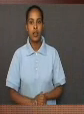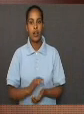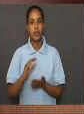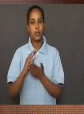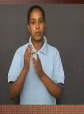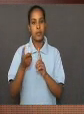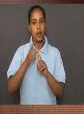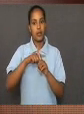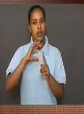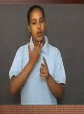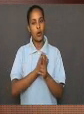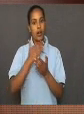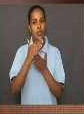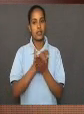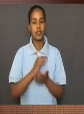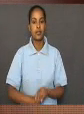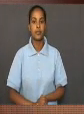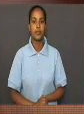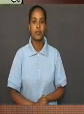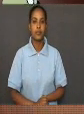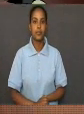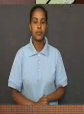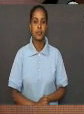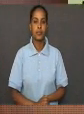Let's get back to our lesson.